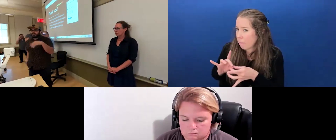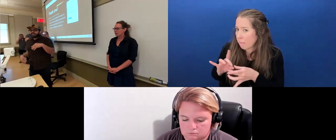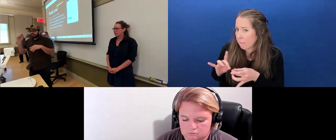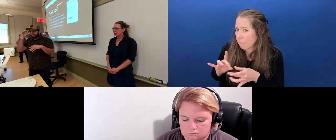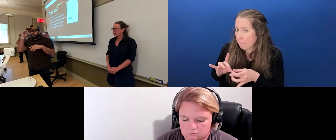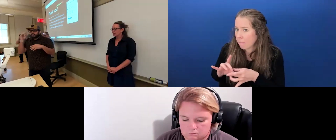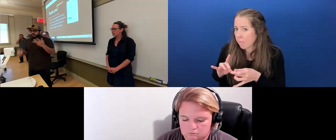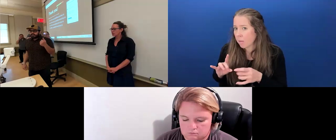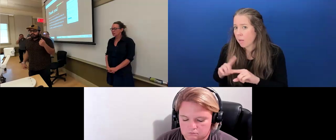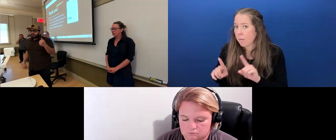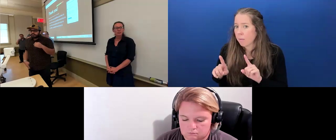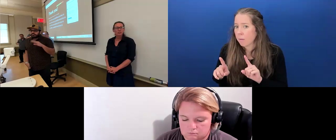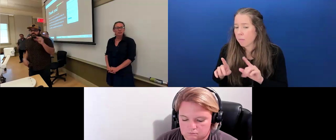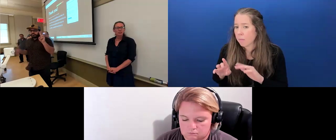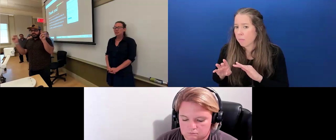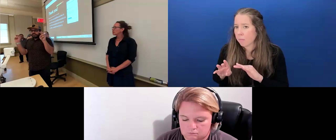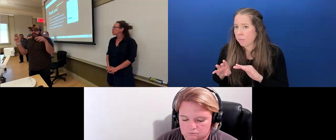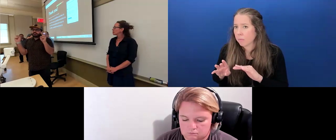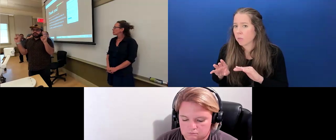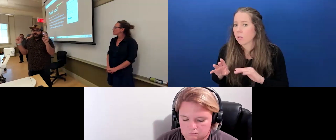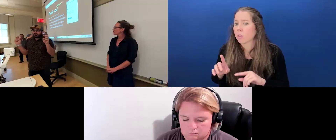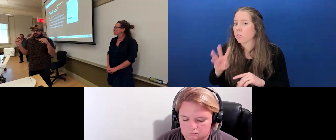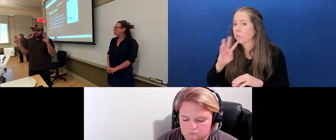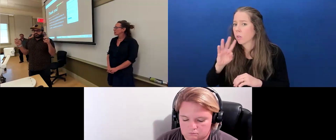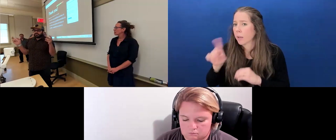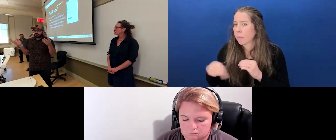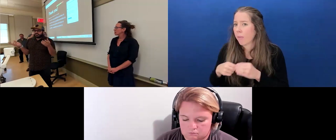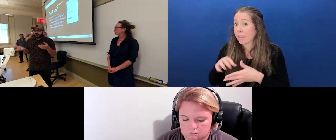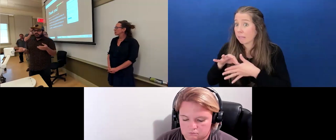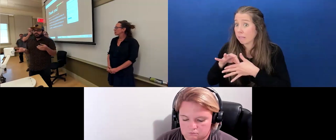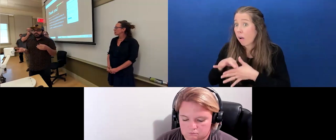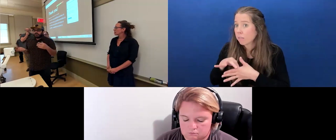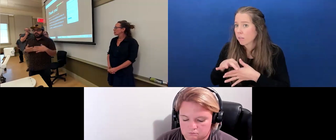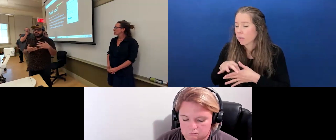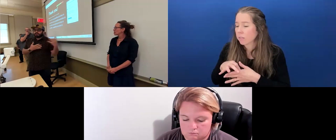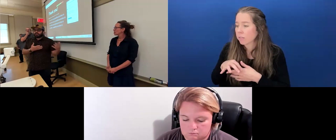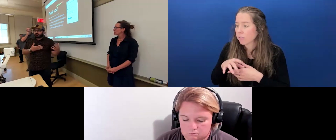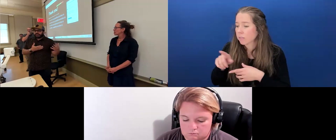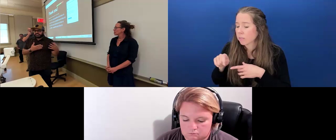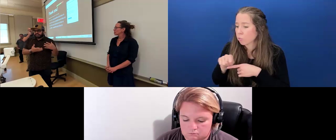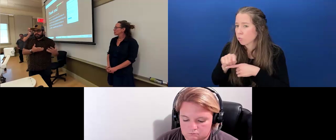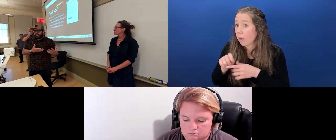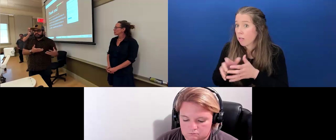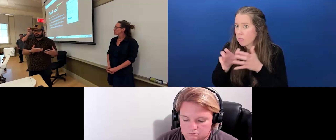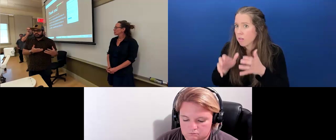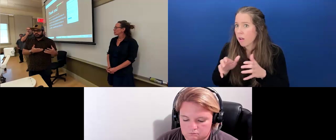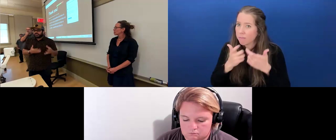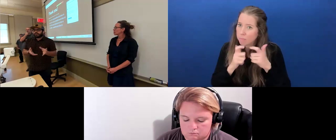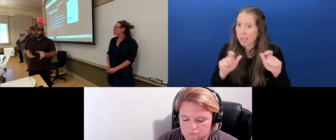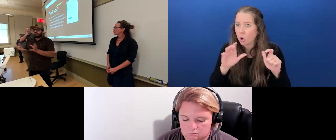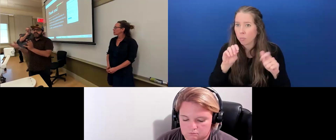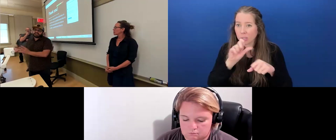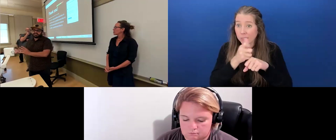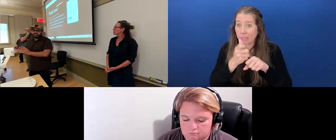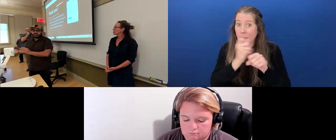Yeah, but yeah, basically. But when you're talking about the content of what they're training, a lot of these big corporations that are making this, we